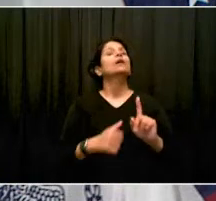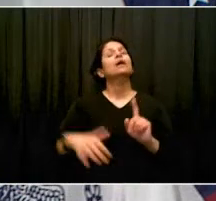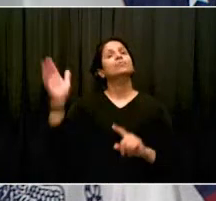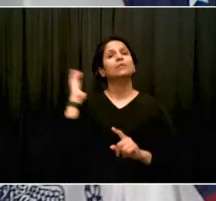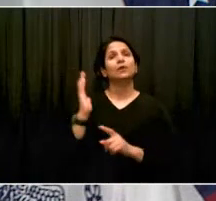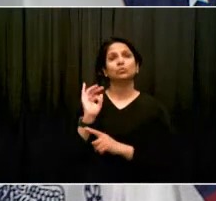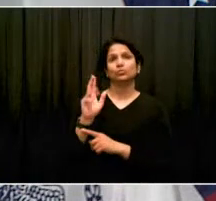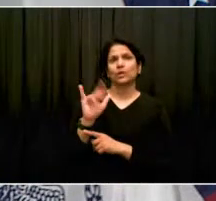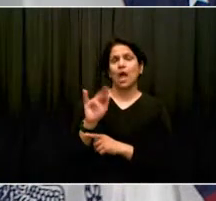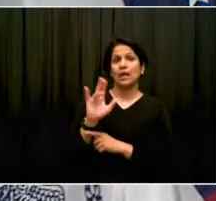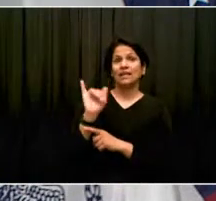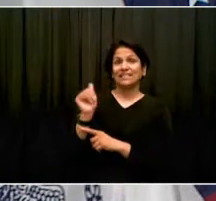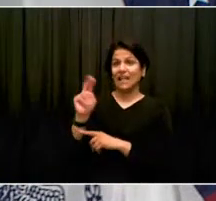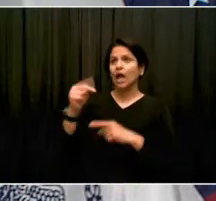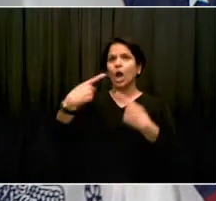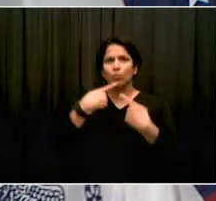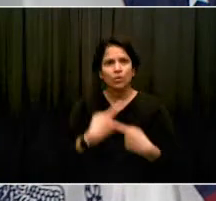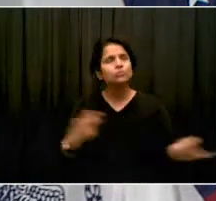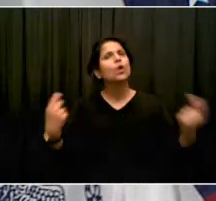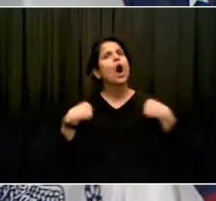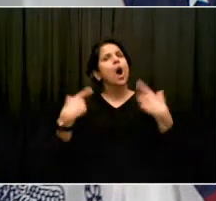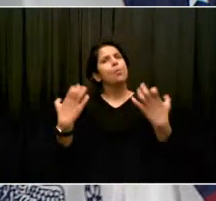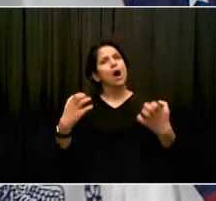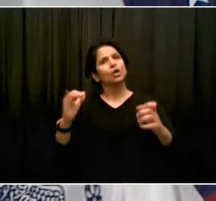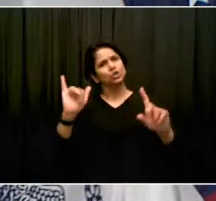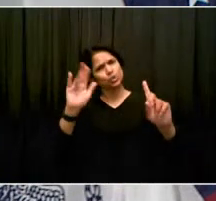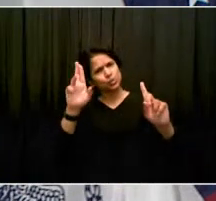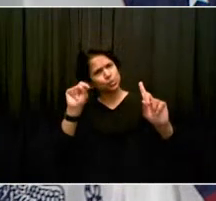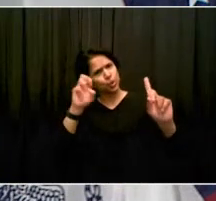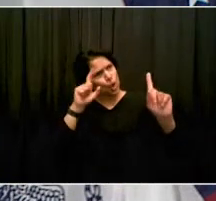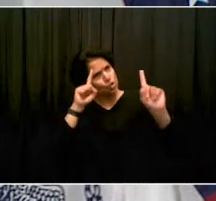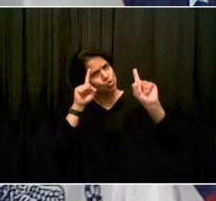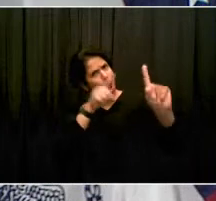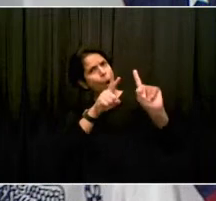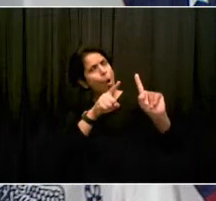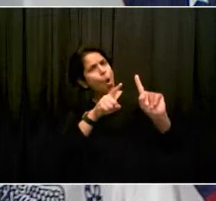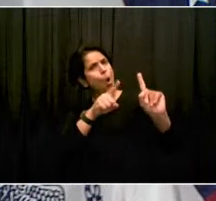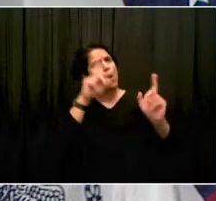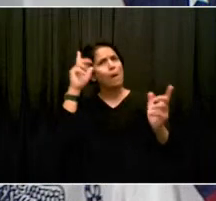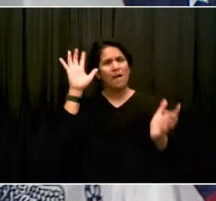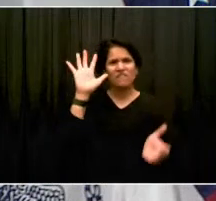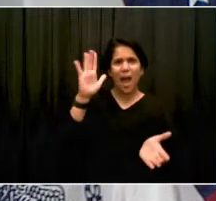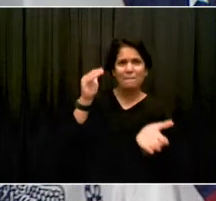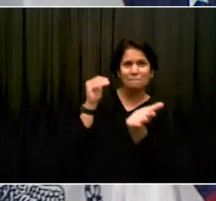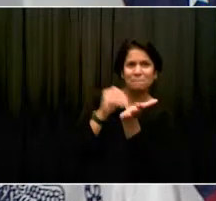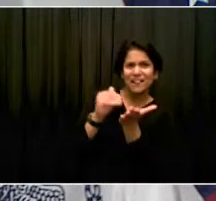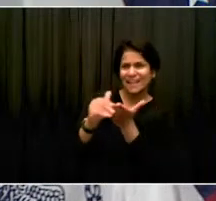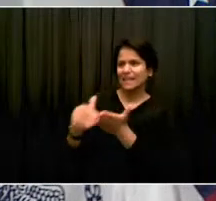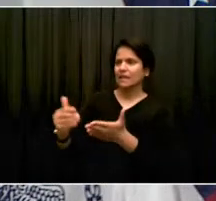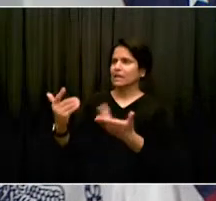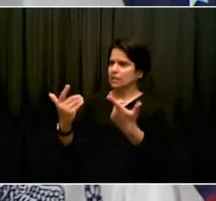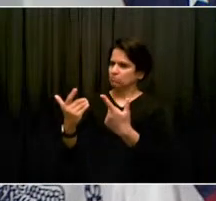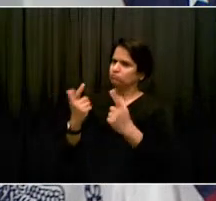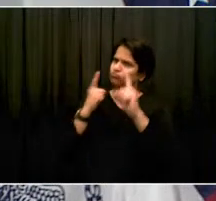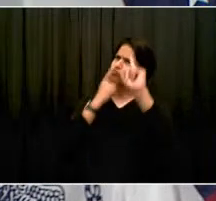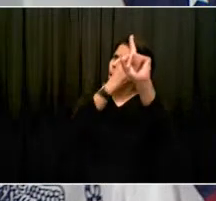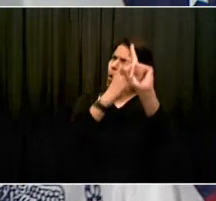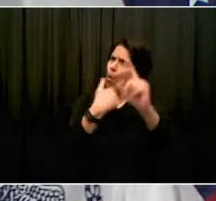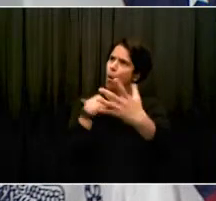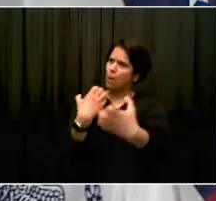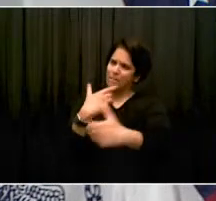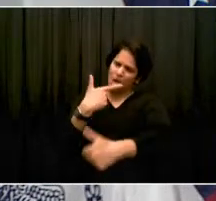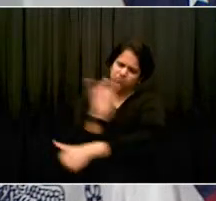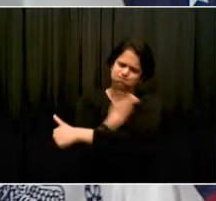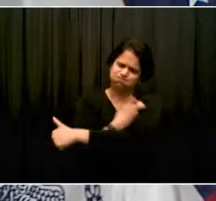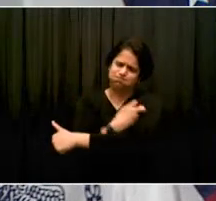on that goal. This synergizes perfectly with that. But we're actually seeing even better indicators now.